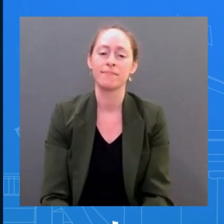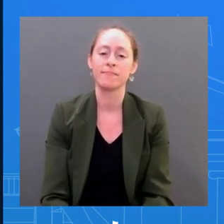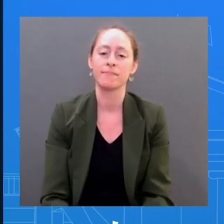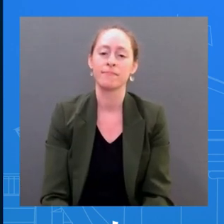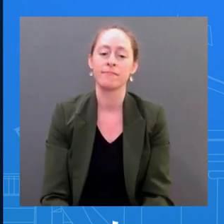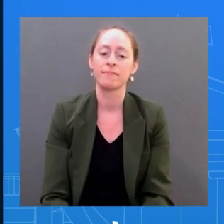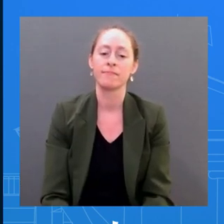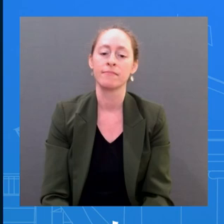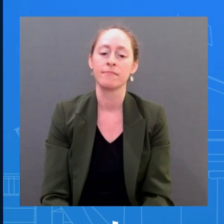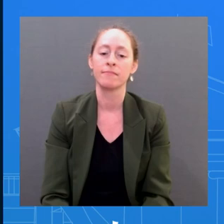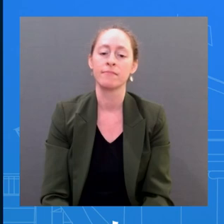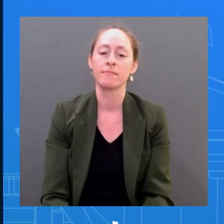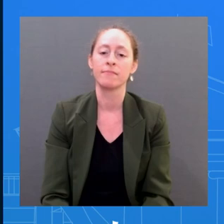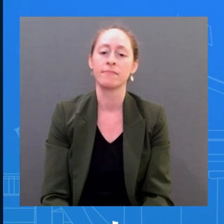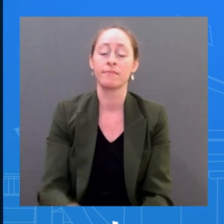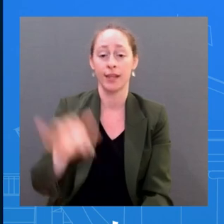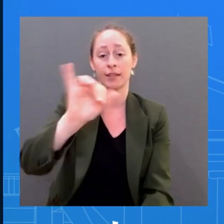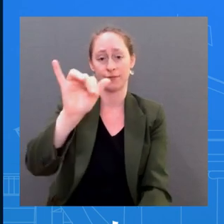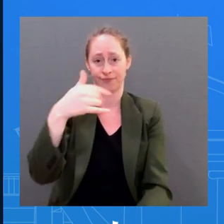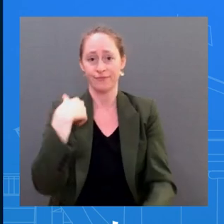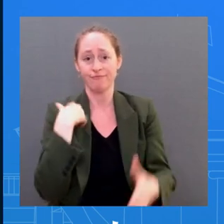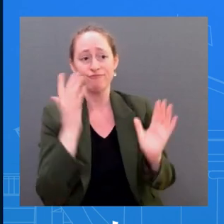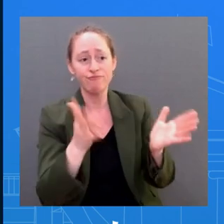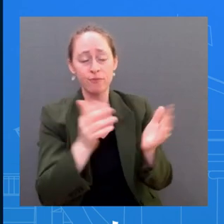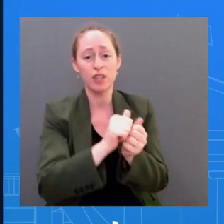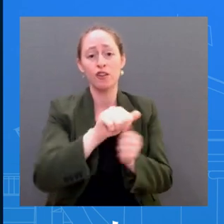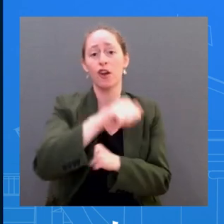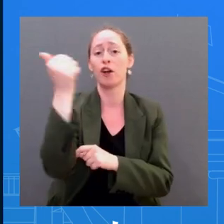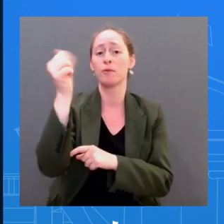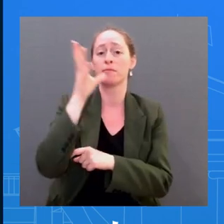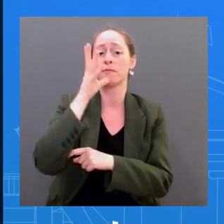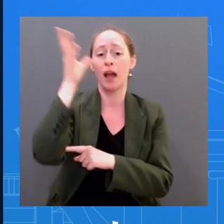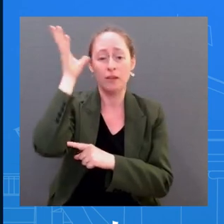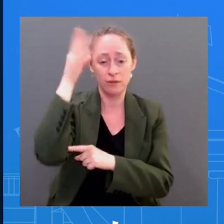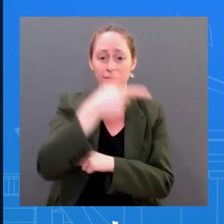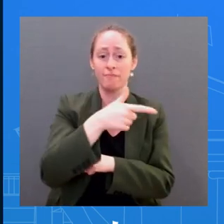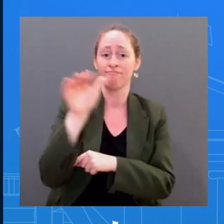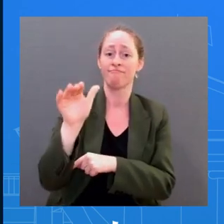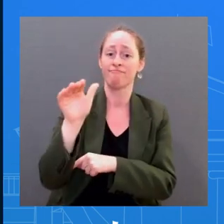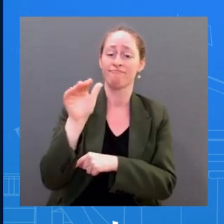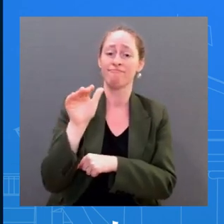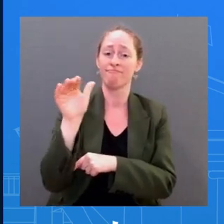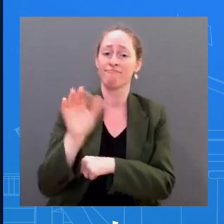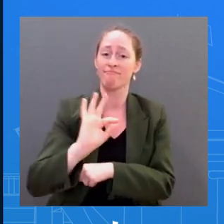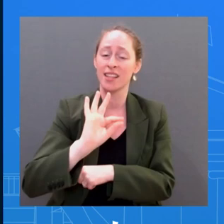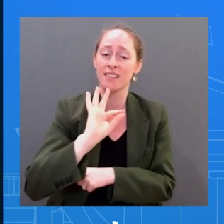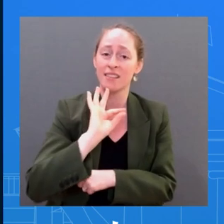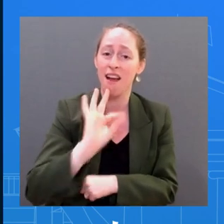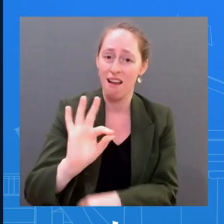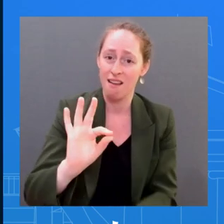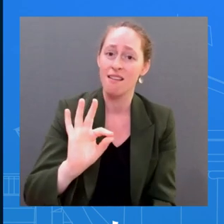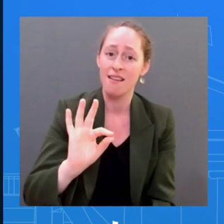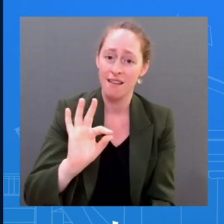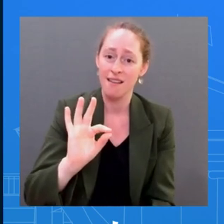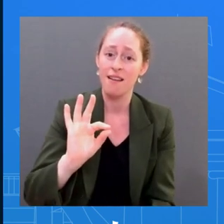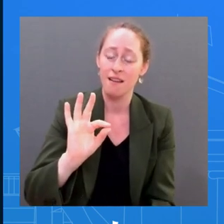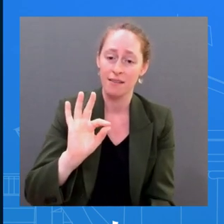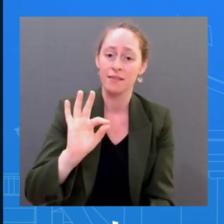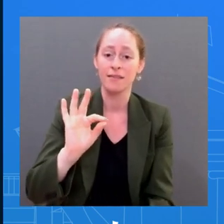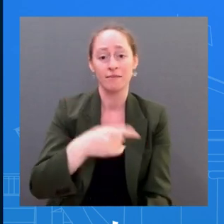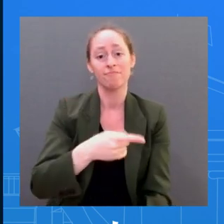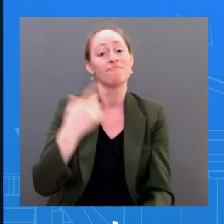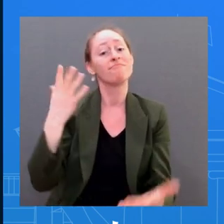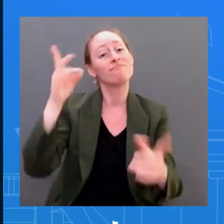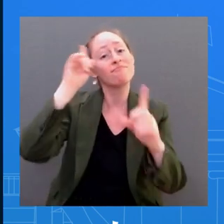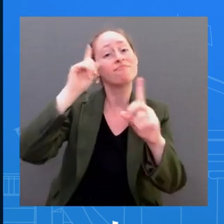Maite Rodriguez. Now, Maite wanted to be a marine biologist. She was already in contact with